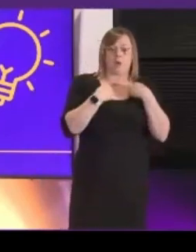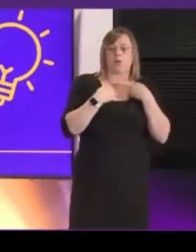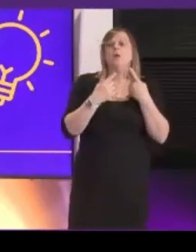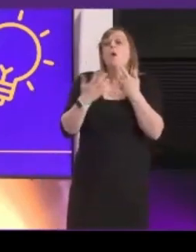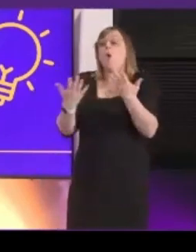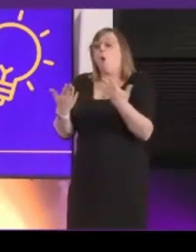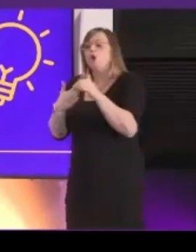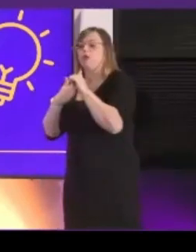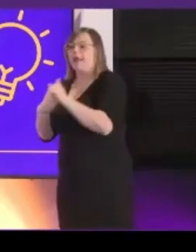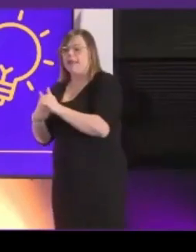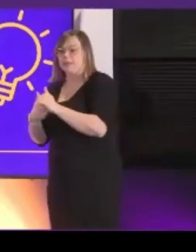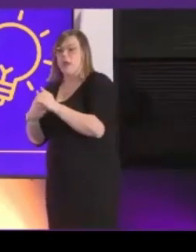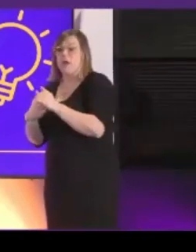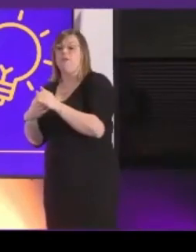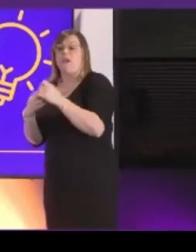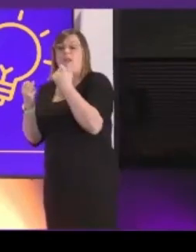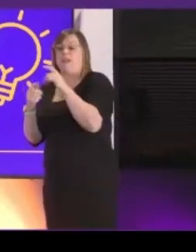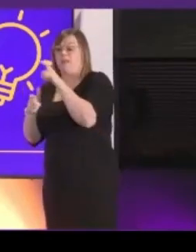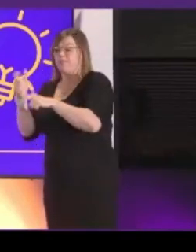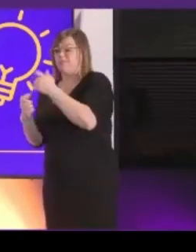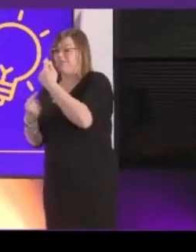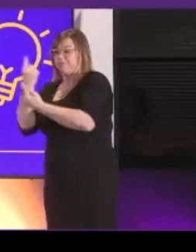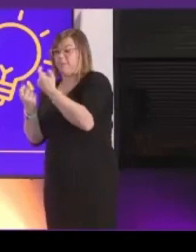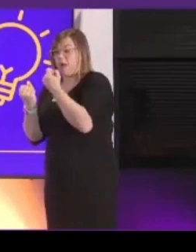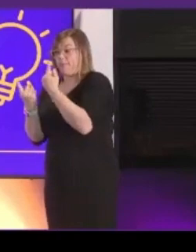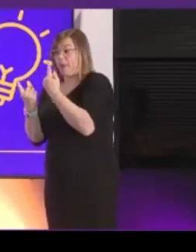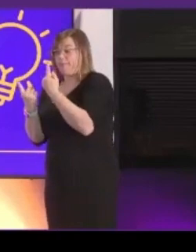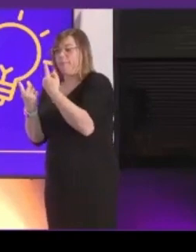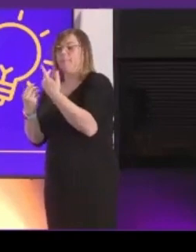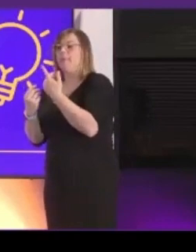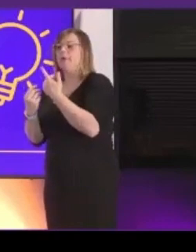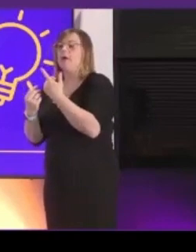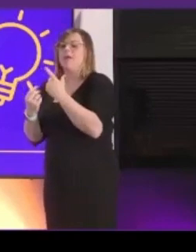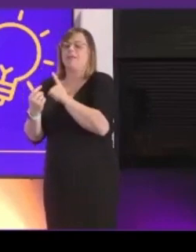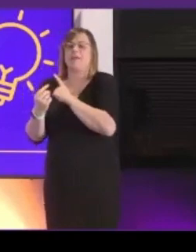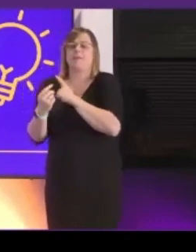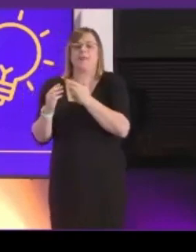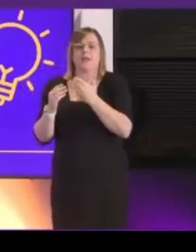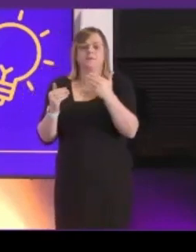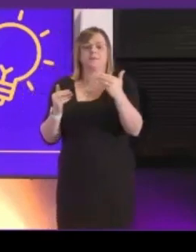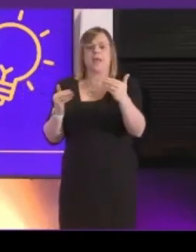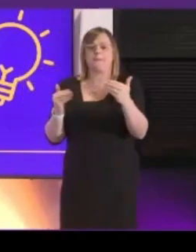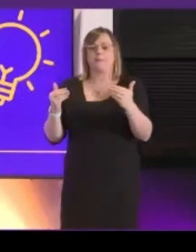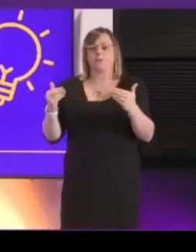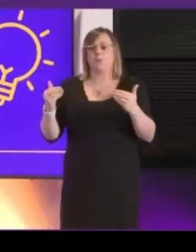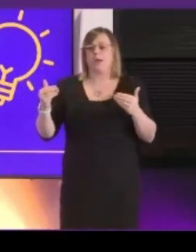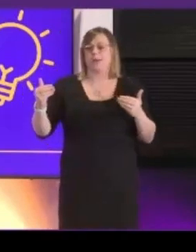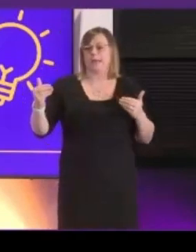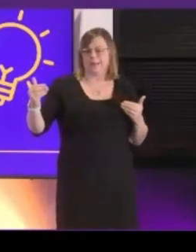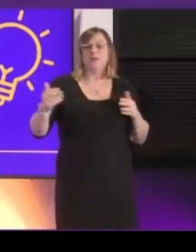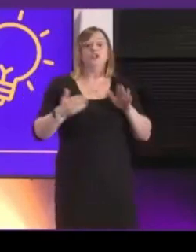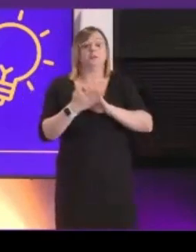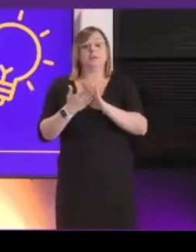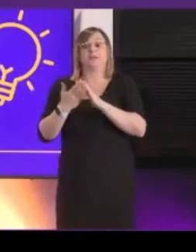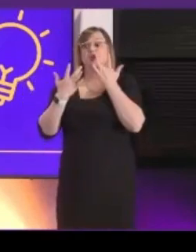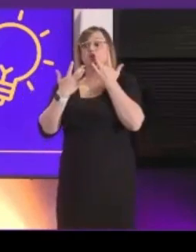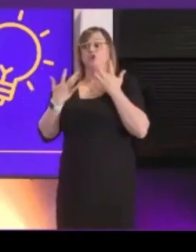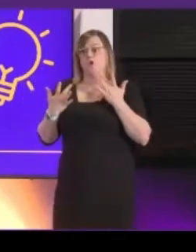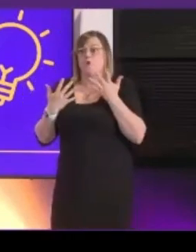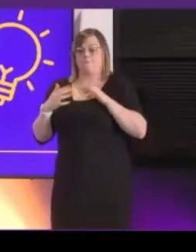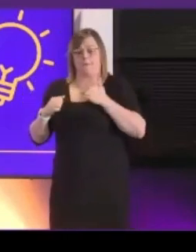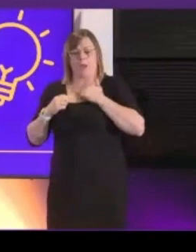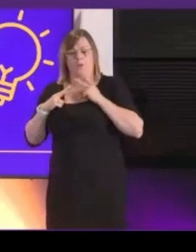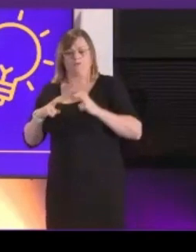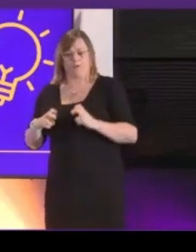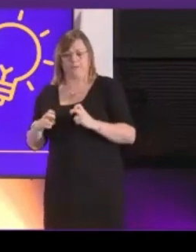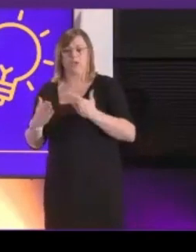you're a leader and they've really got it and you're taking off. And I think that gap is widening. That's what our research is showing, that more people who are